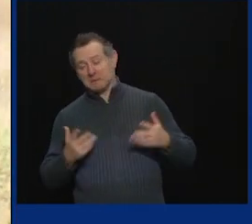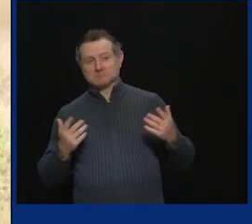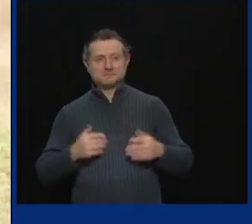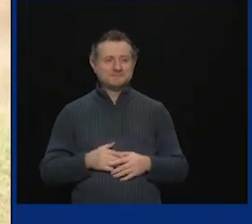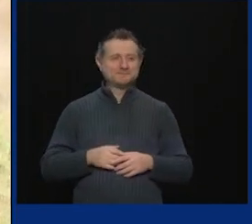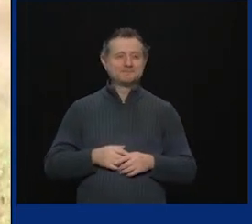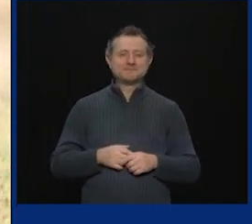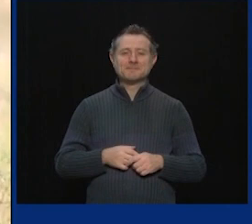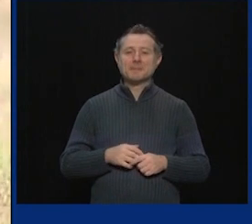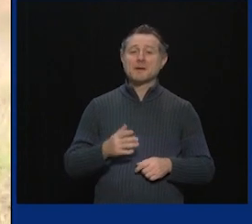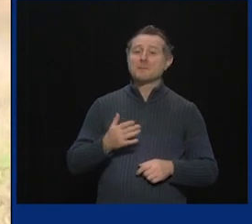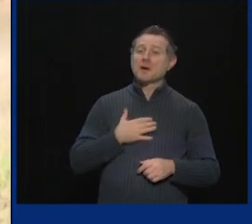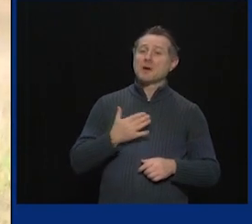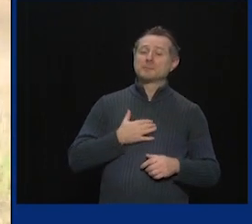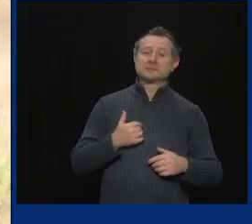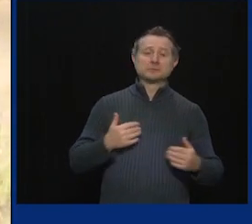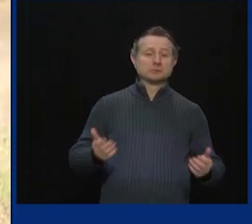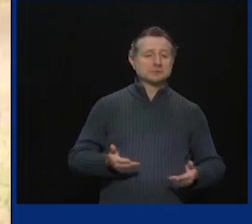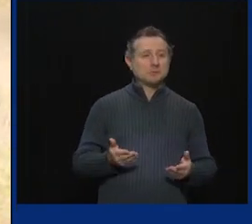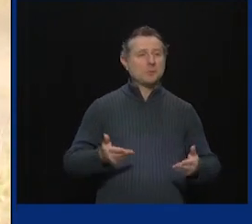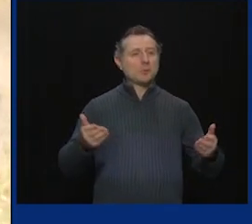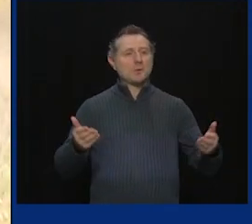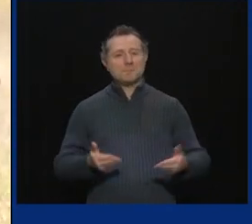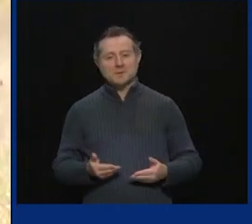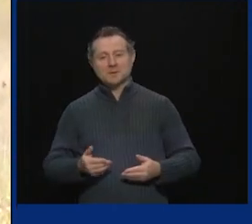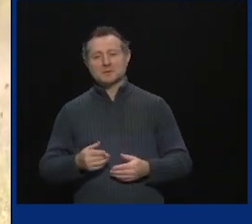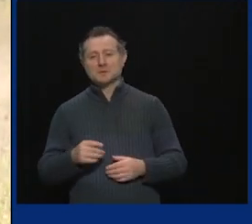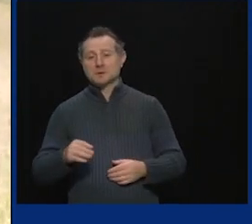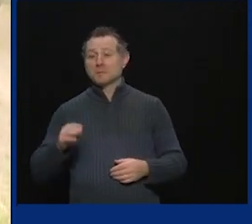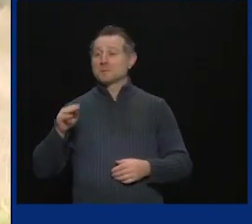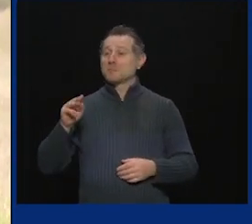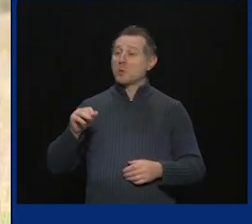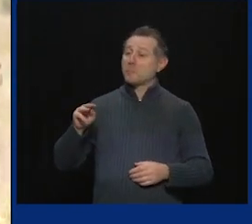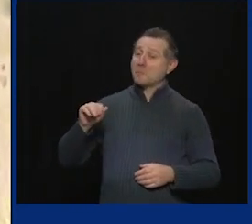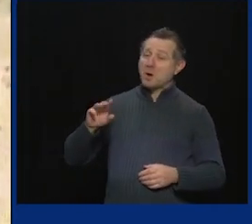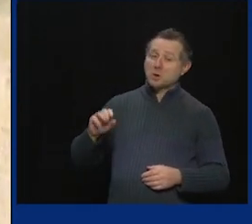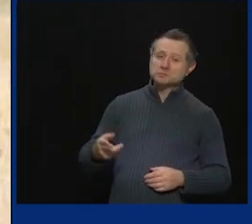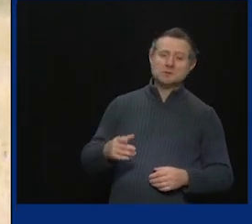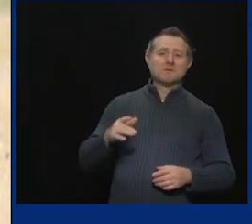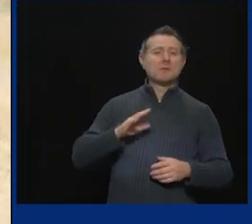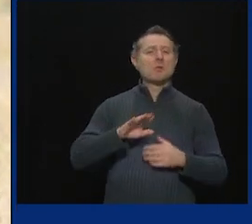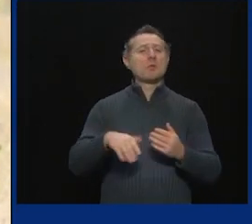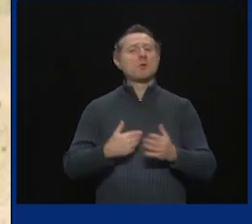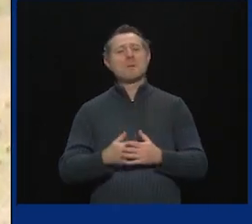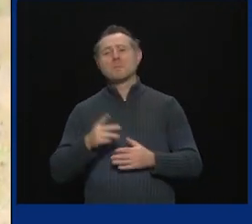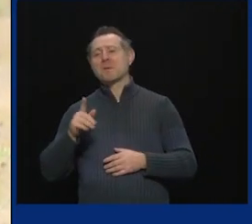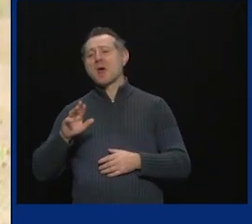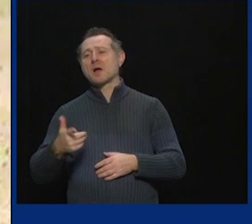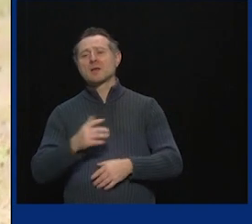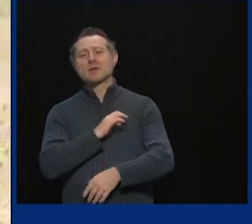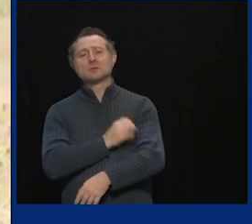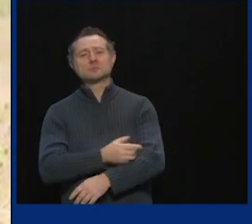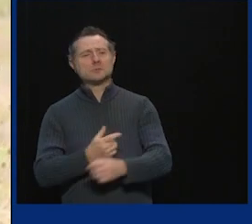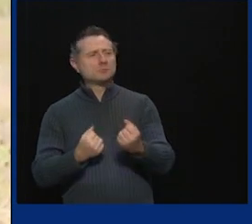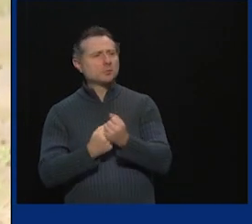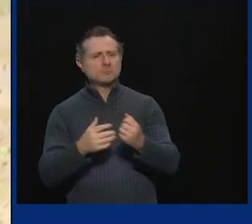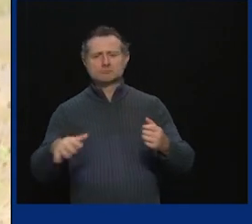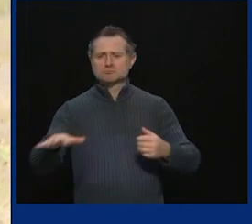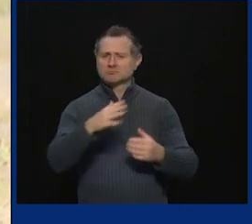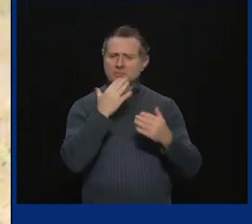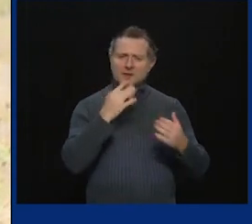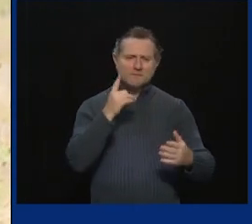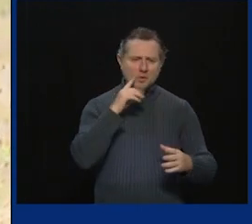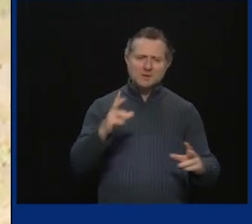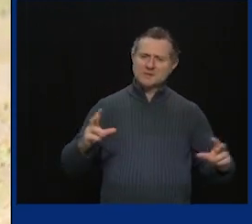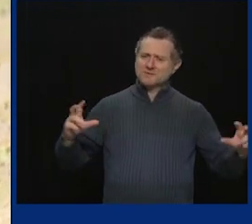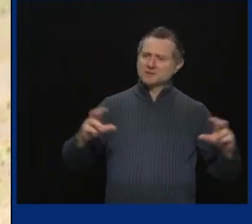certainly welcome Andy Marsh and Plug Power, the entire Plug Power team to this area. And thank you for your investment not only in this